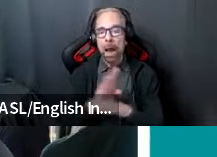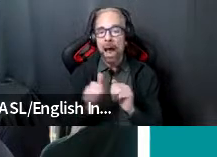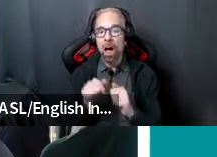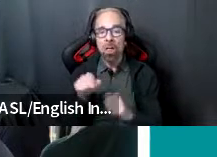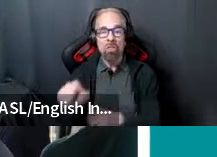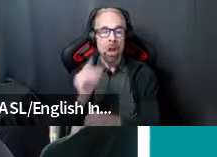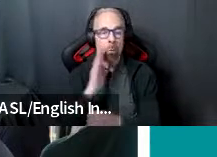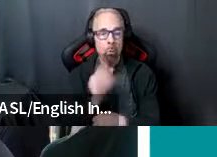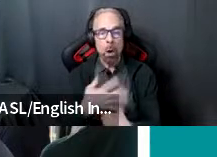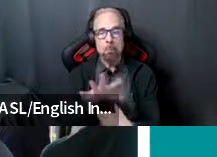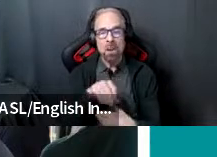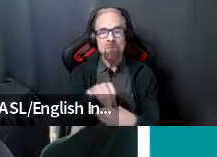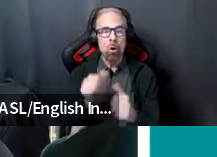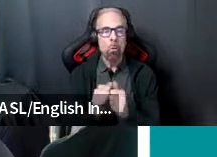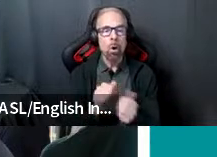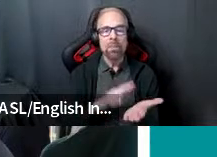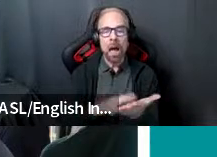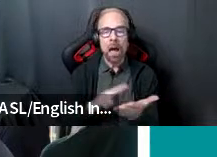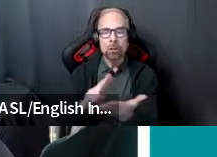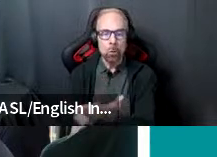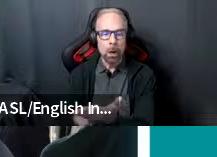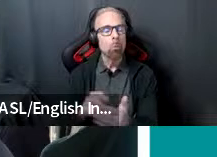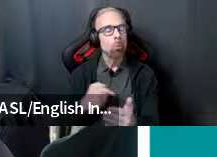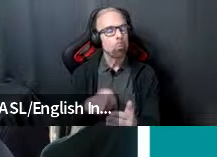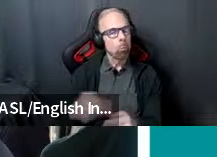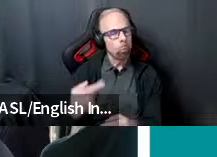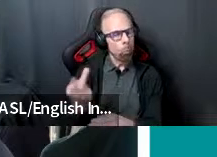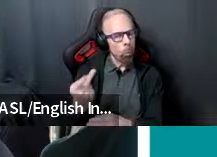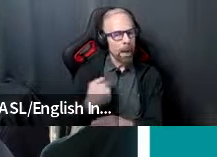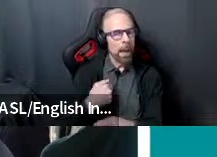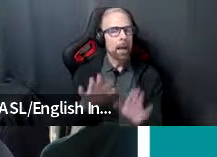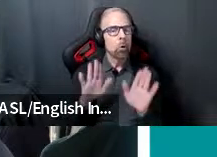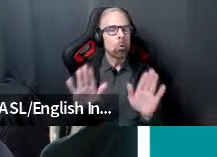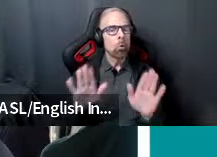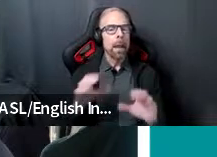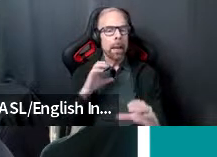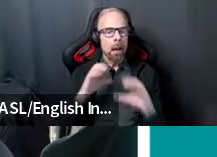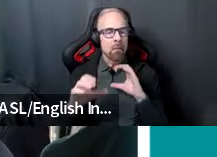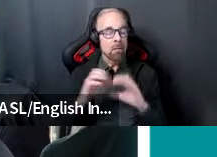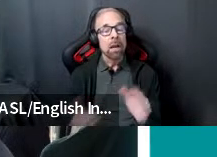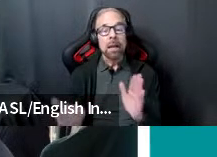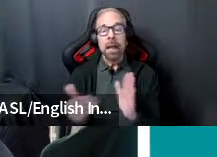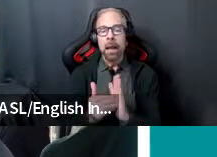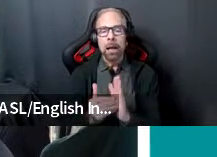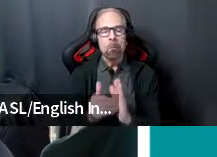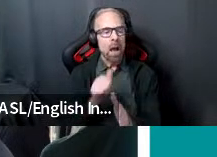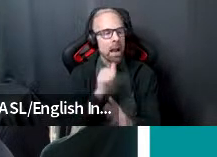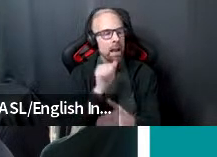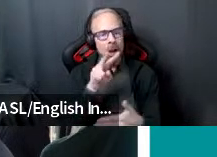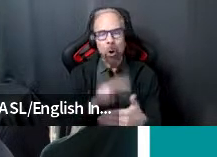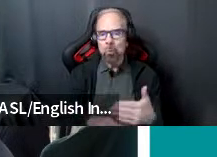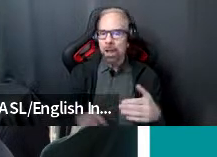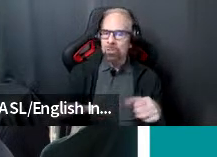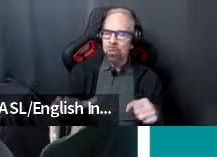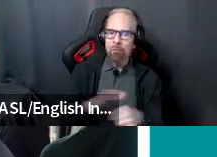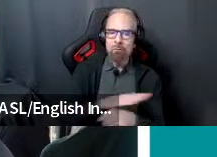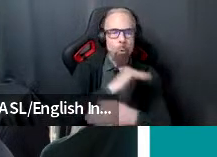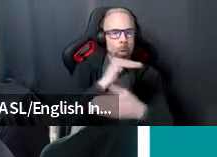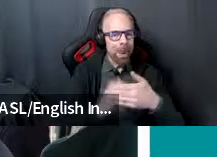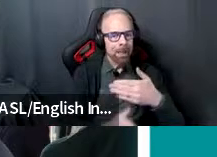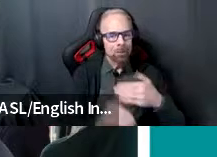involved in this contract. So we had great conversations. So once again, I'm not going to read this entire list, but if you